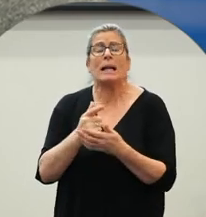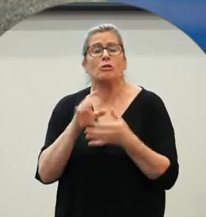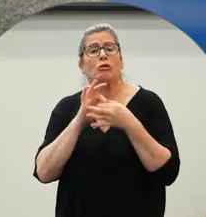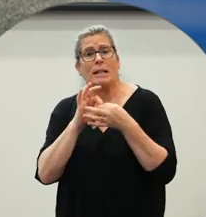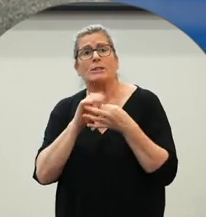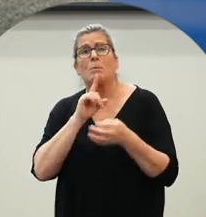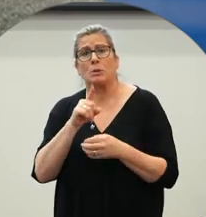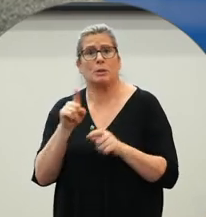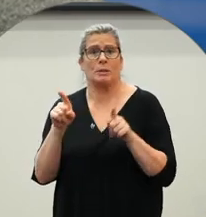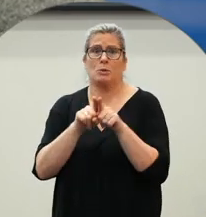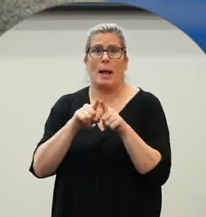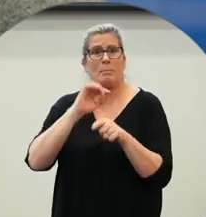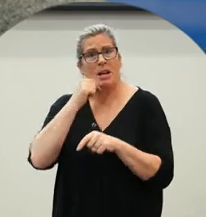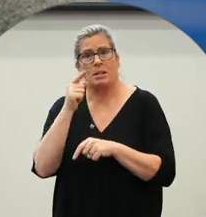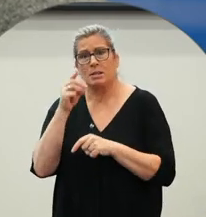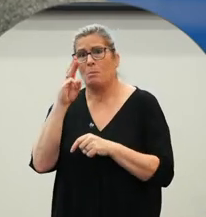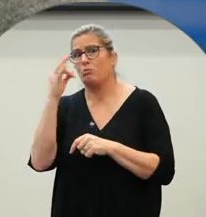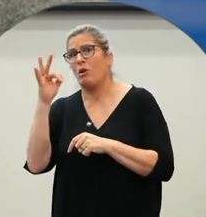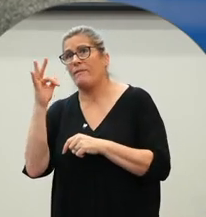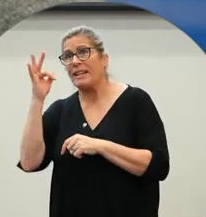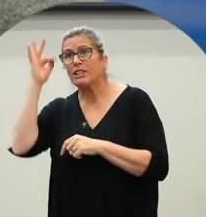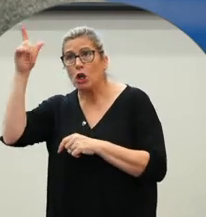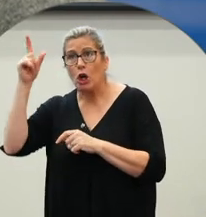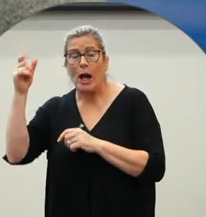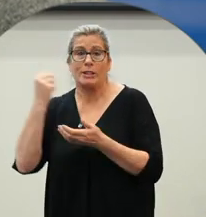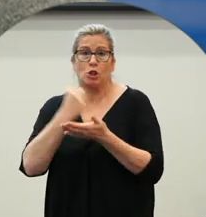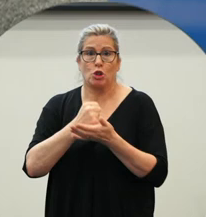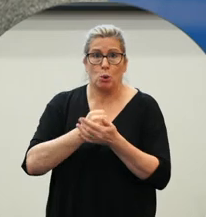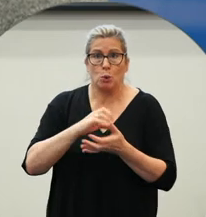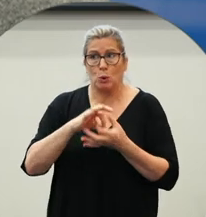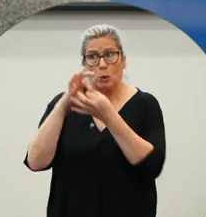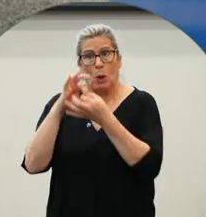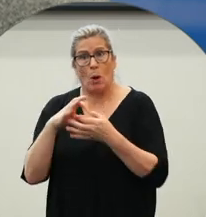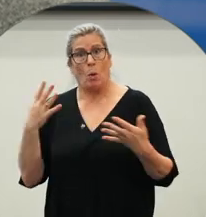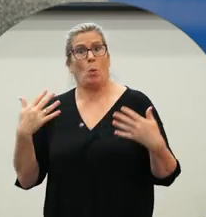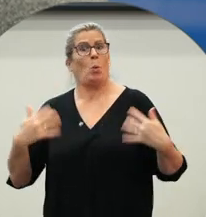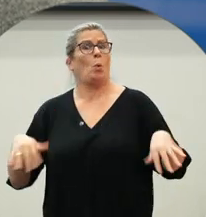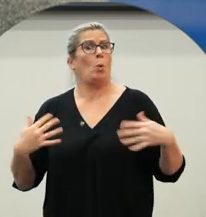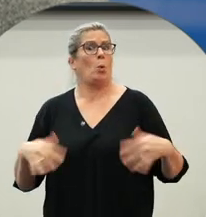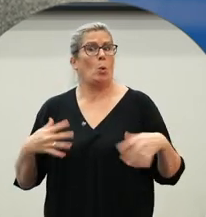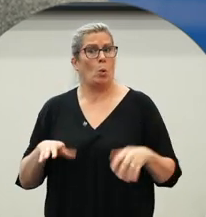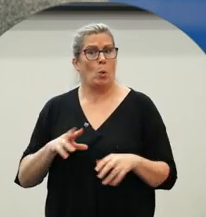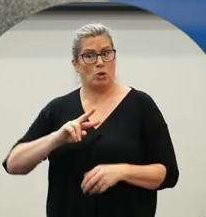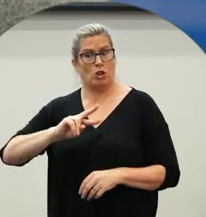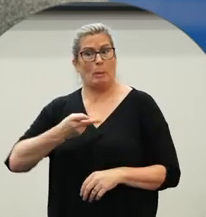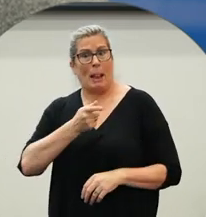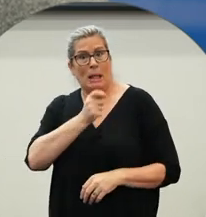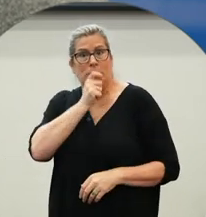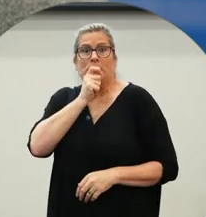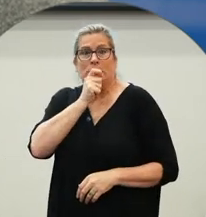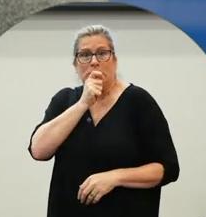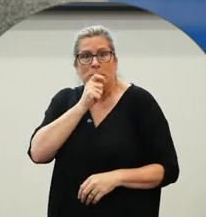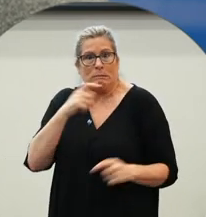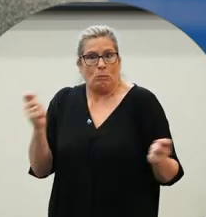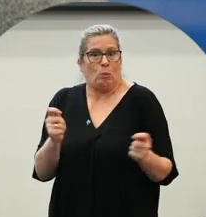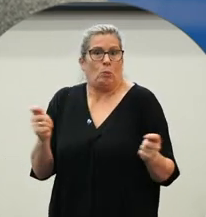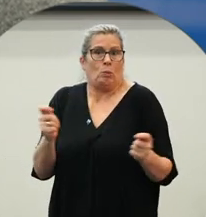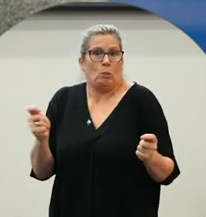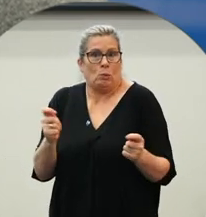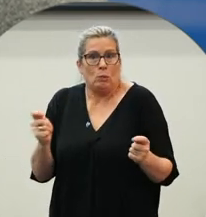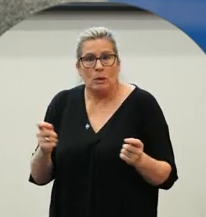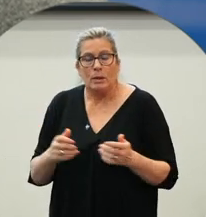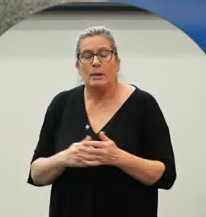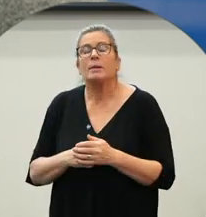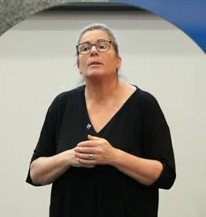it was professor-student sure. relationship. So I mean, you had a double whammy there of secrecy, and there had